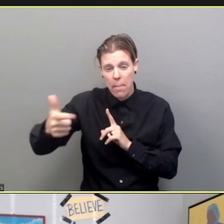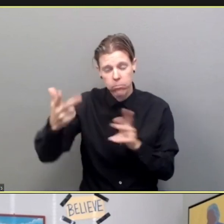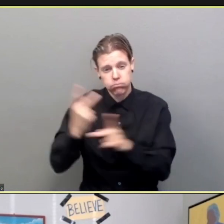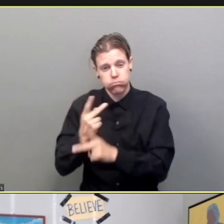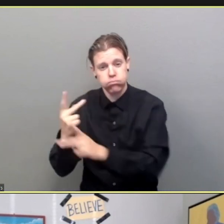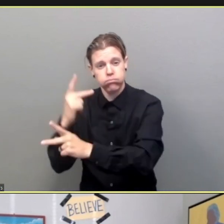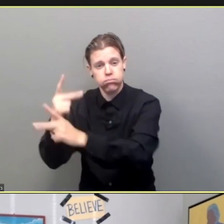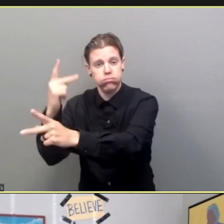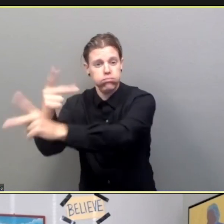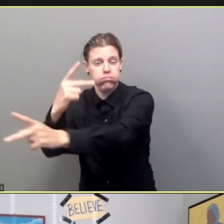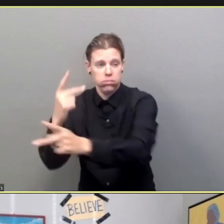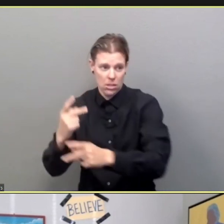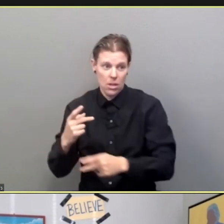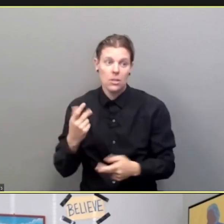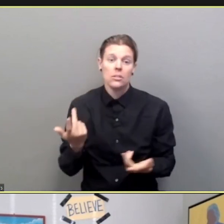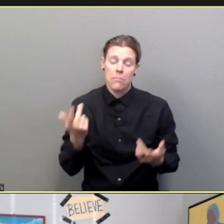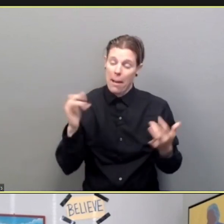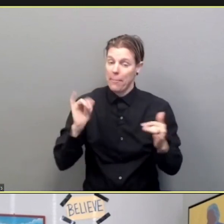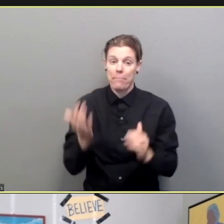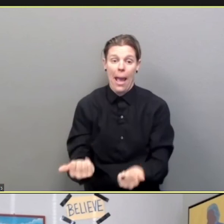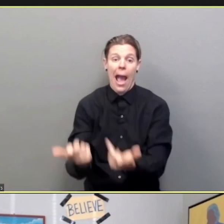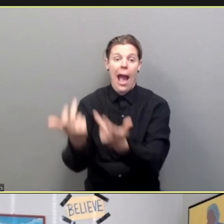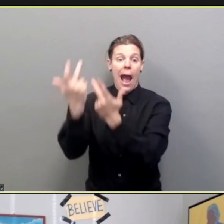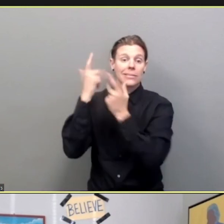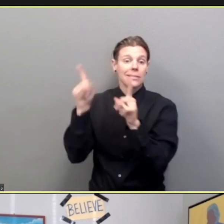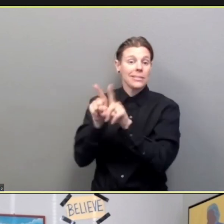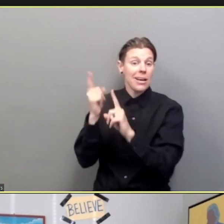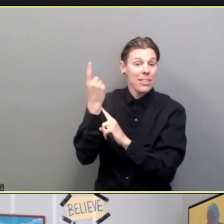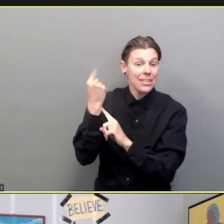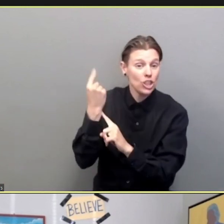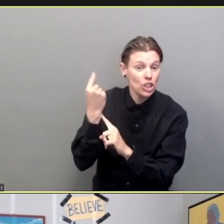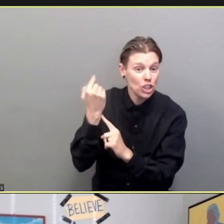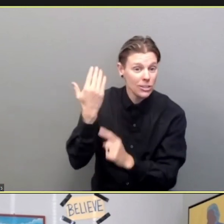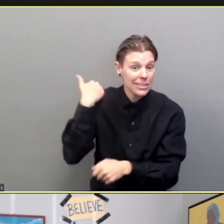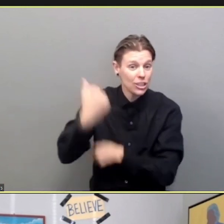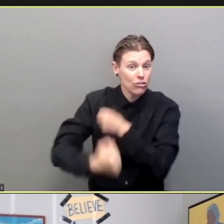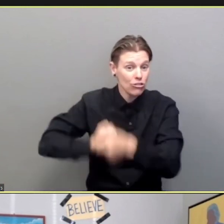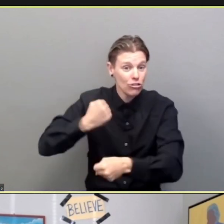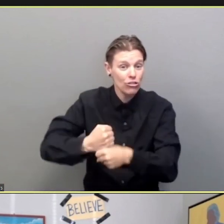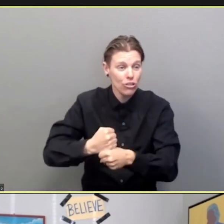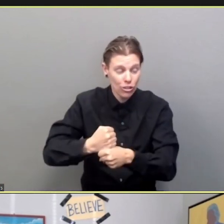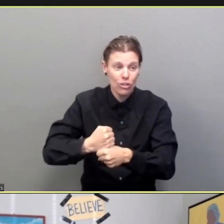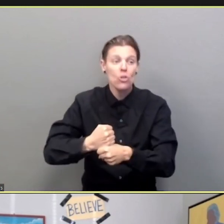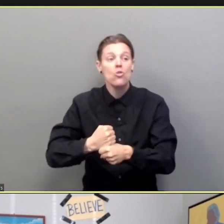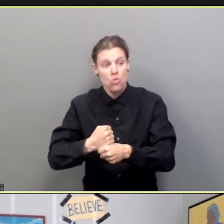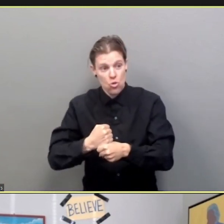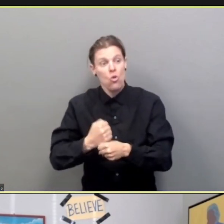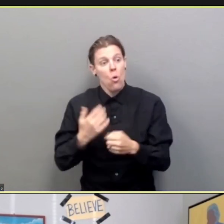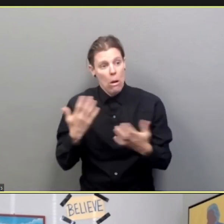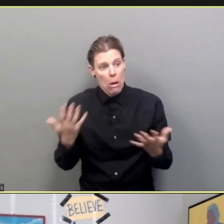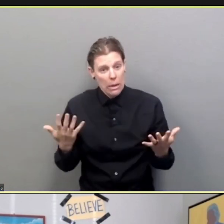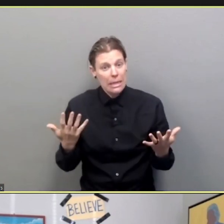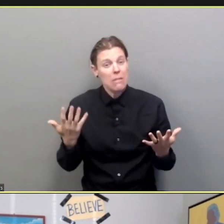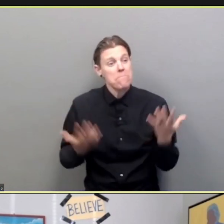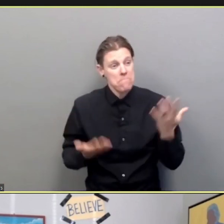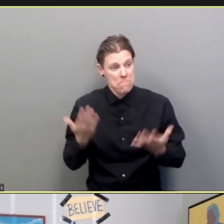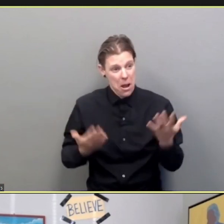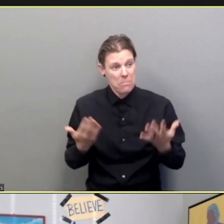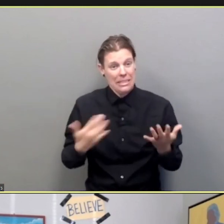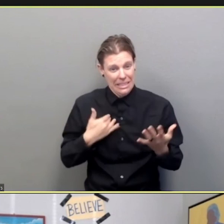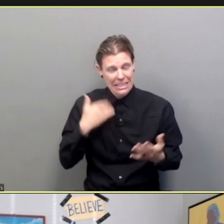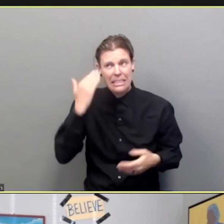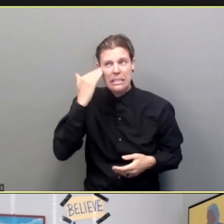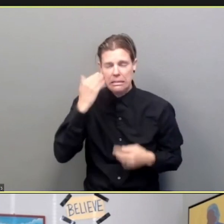most of us would be hard pressed to answer that question with a resounding yes. And if you're one of those people who can, then we thank you